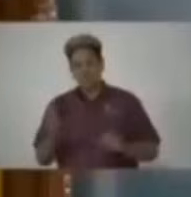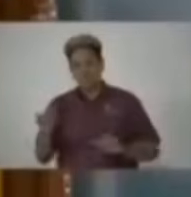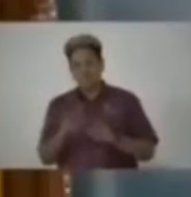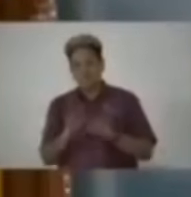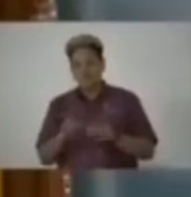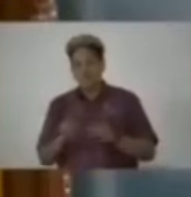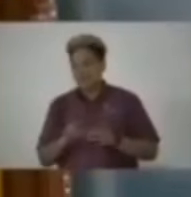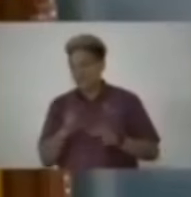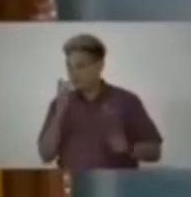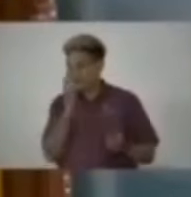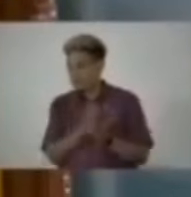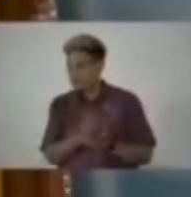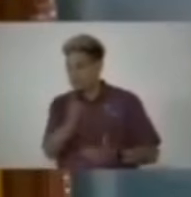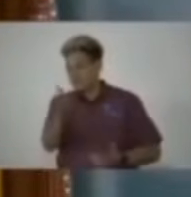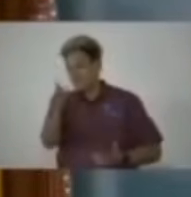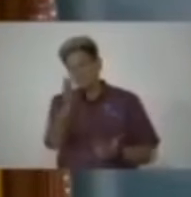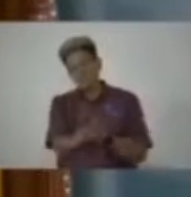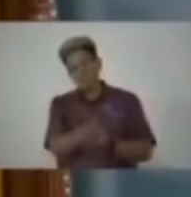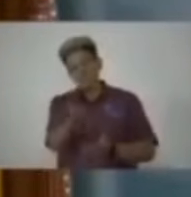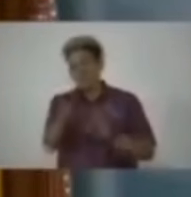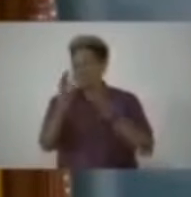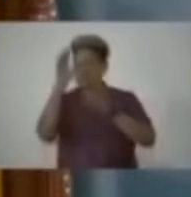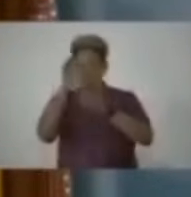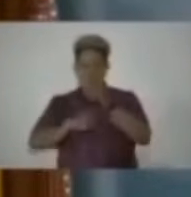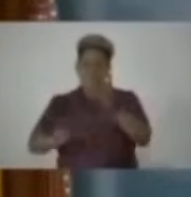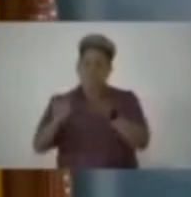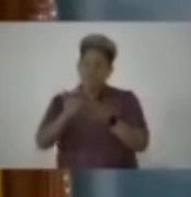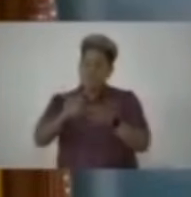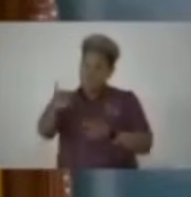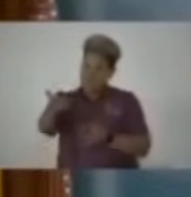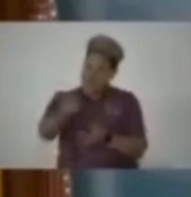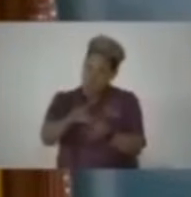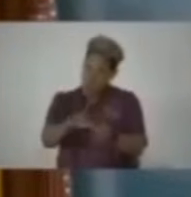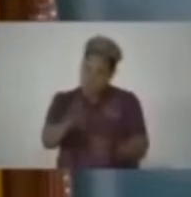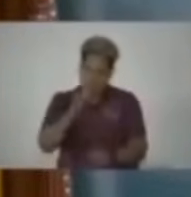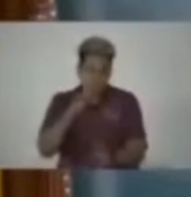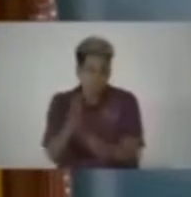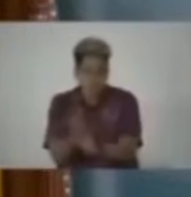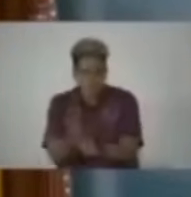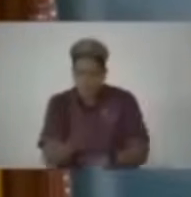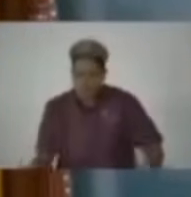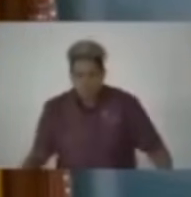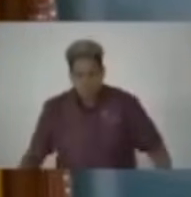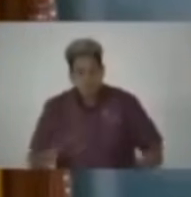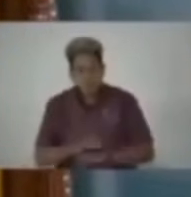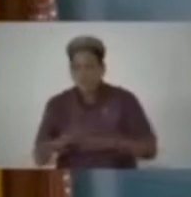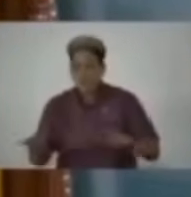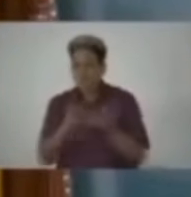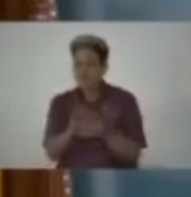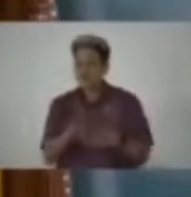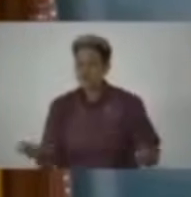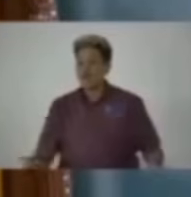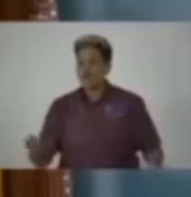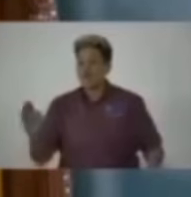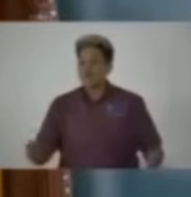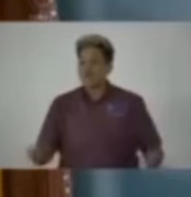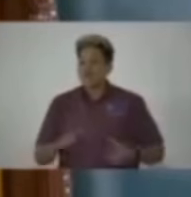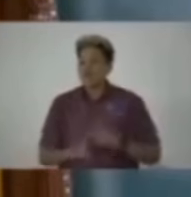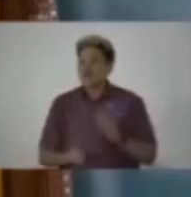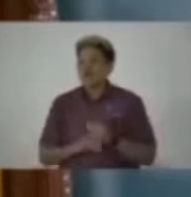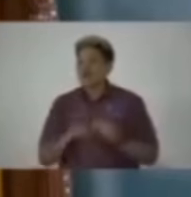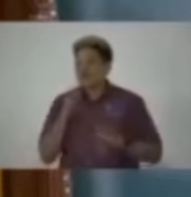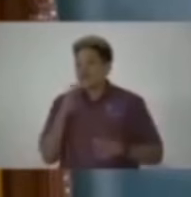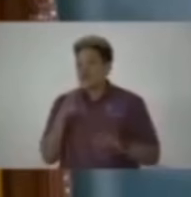comment. Please remove that comment. That comment is inappropriate, doesn't belong in the House, and is